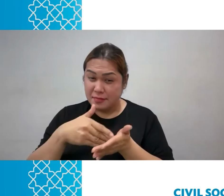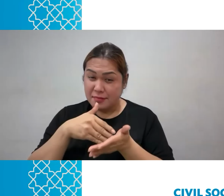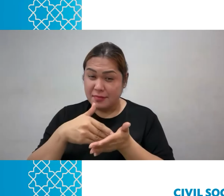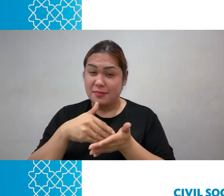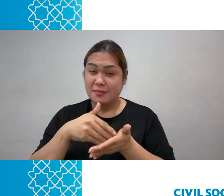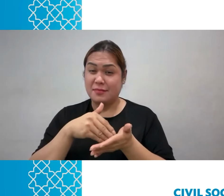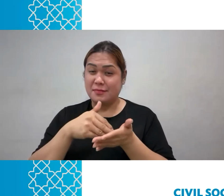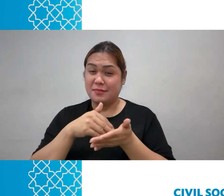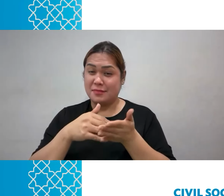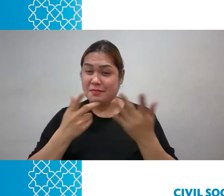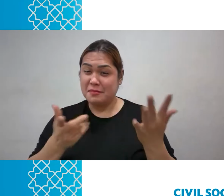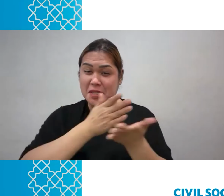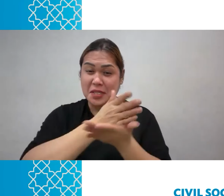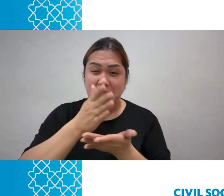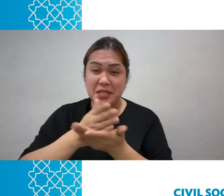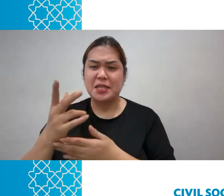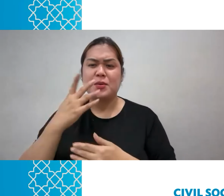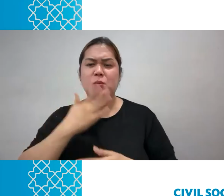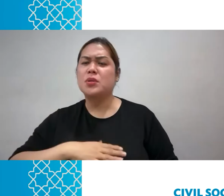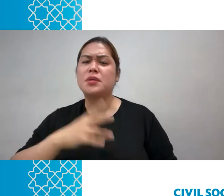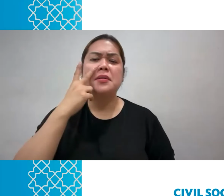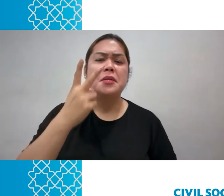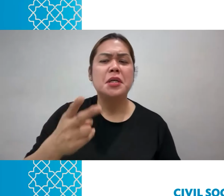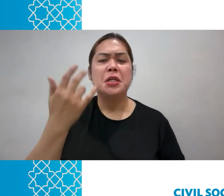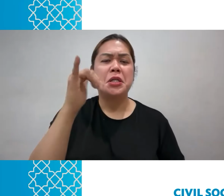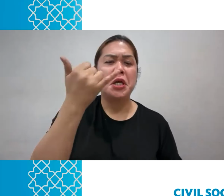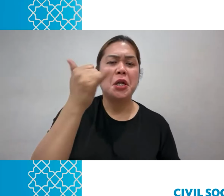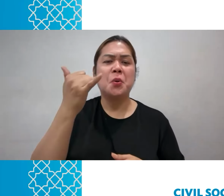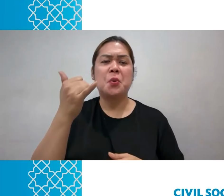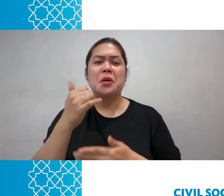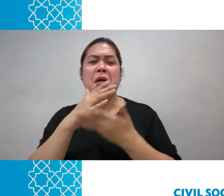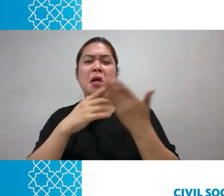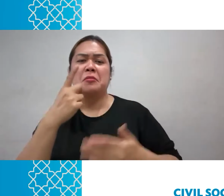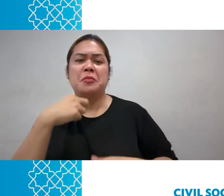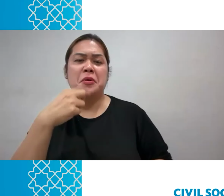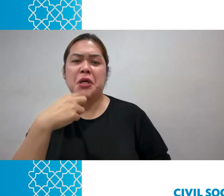see some red. It's okay, there's no wrong answers, there's no right answers.